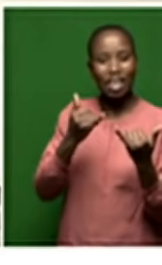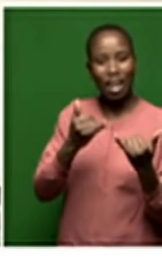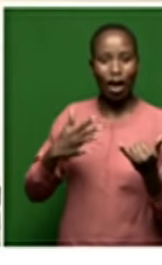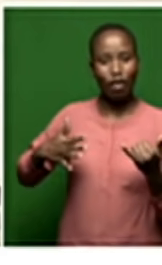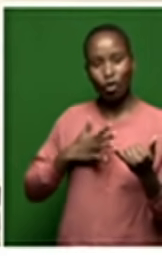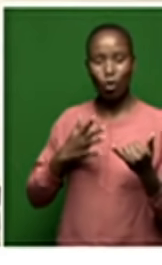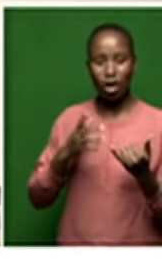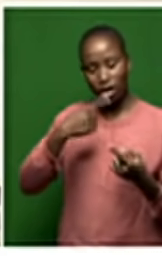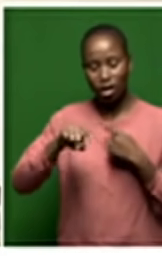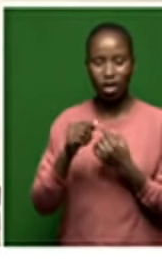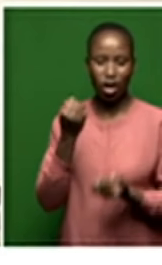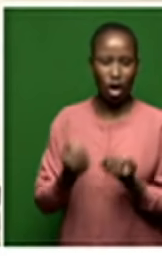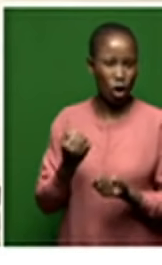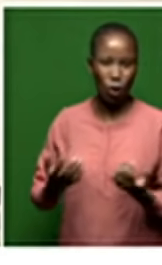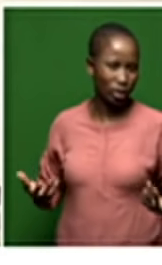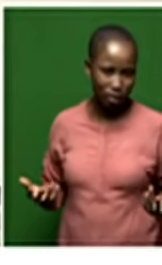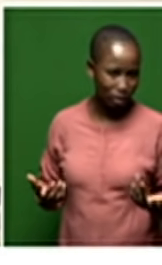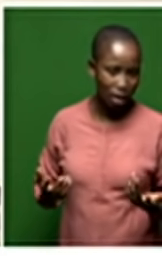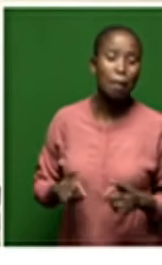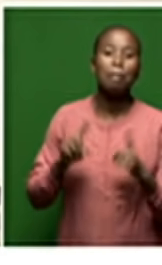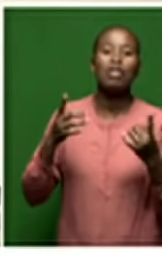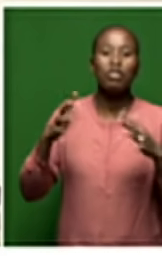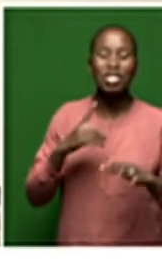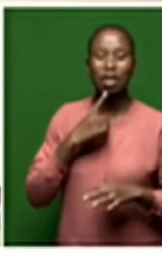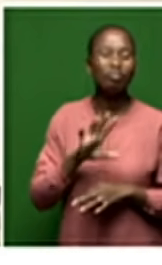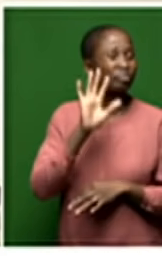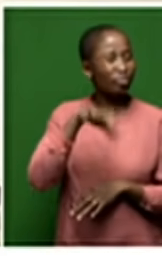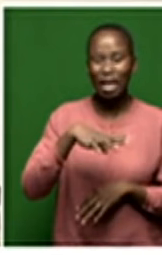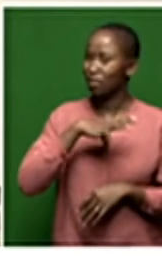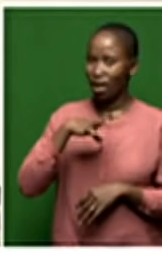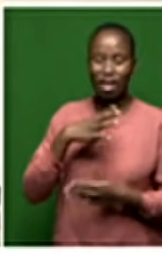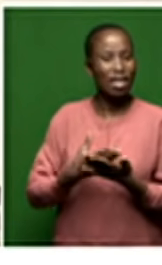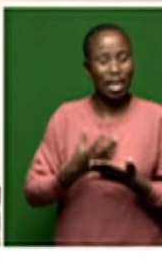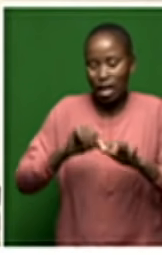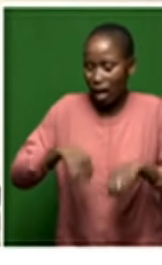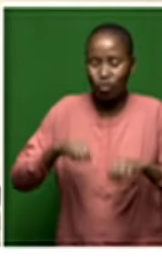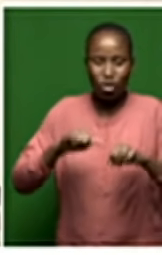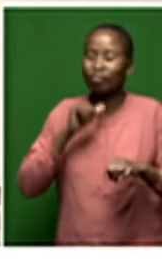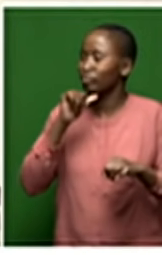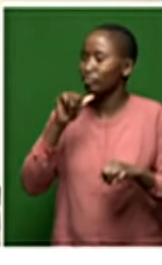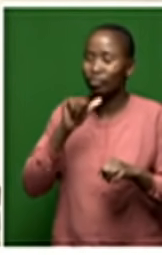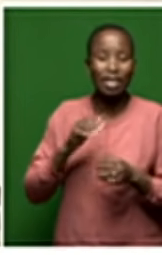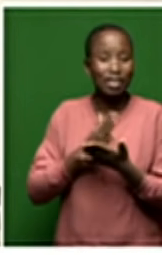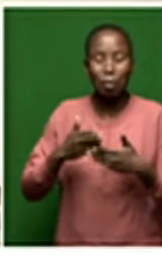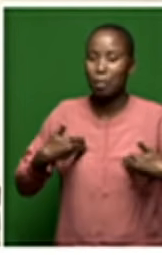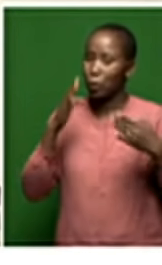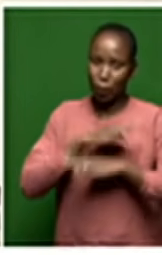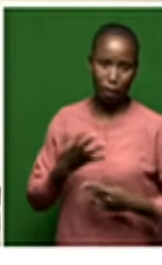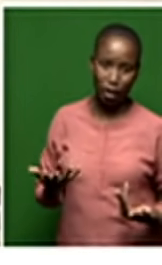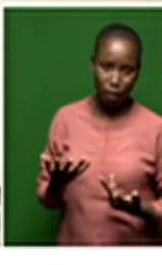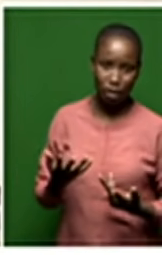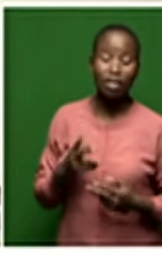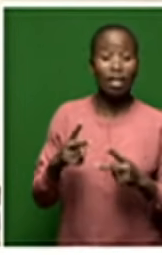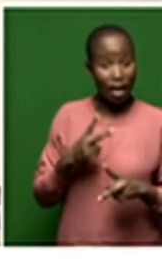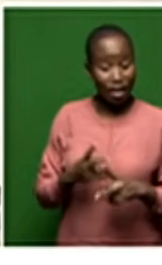out of the court. We say, let's disagree without being disagreeable. The matter is now on the ground again